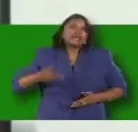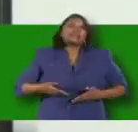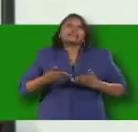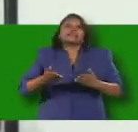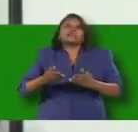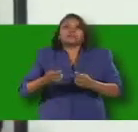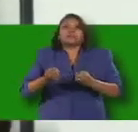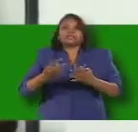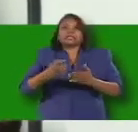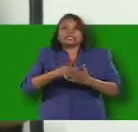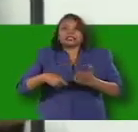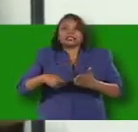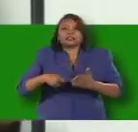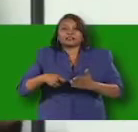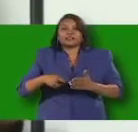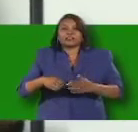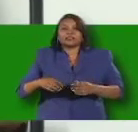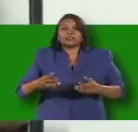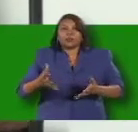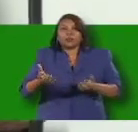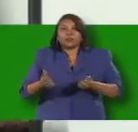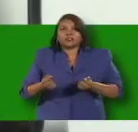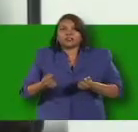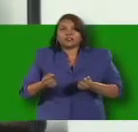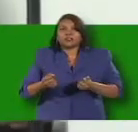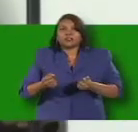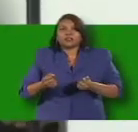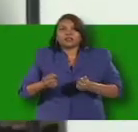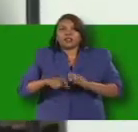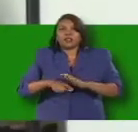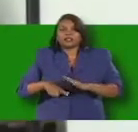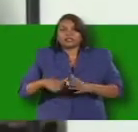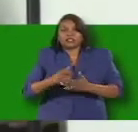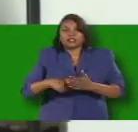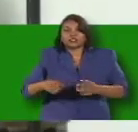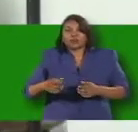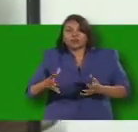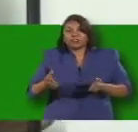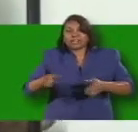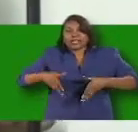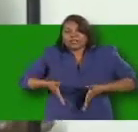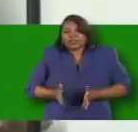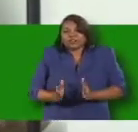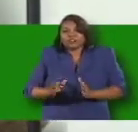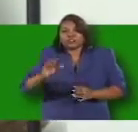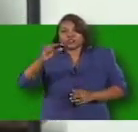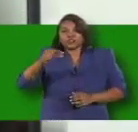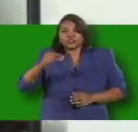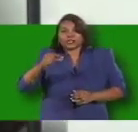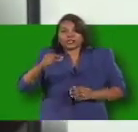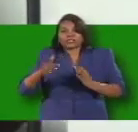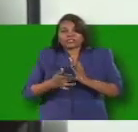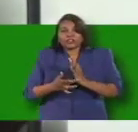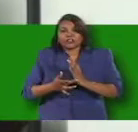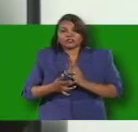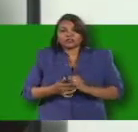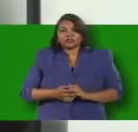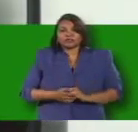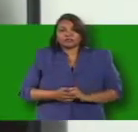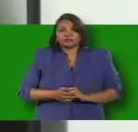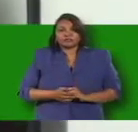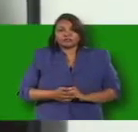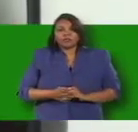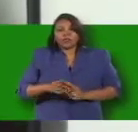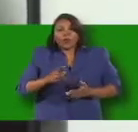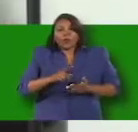to encourage green technology, as well as you mentioned that you're doing this drive with education and empowerment. But